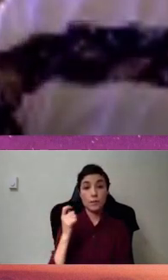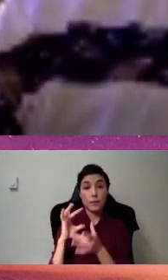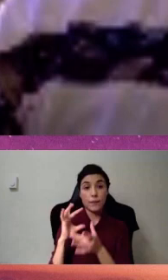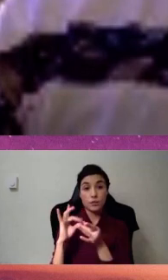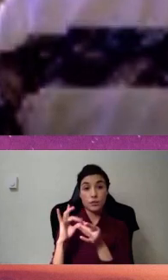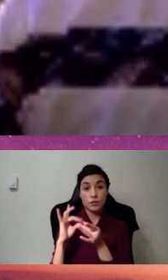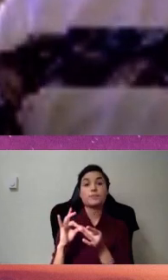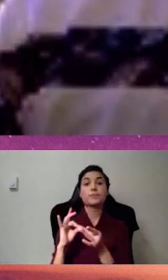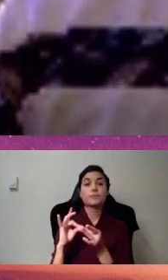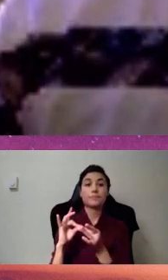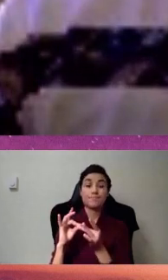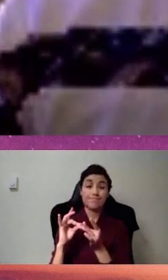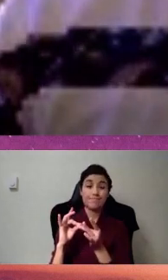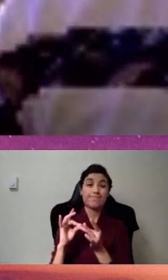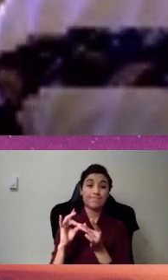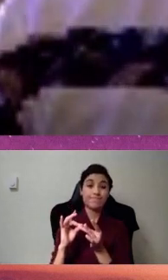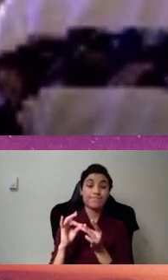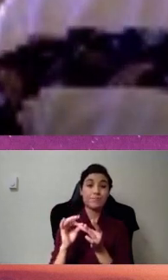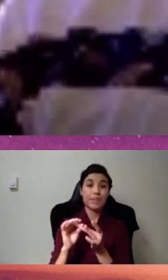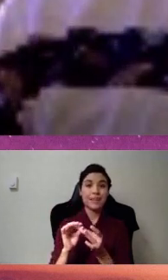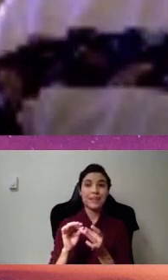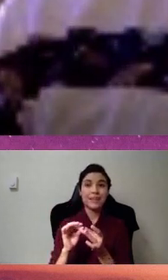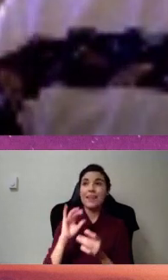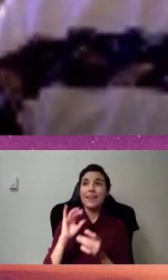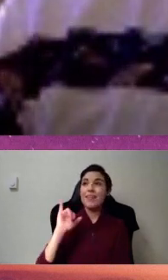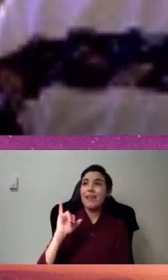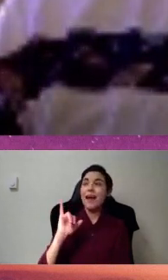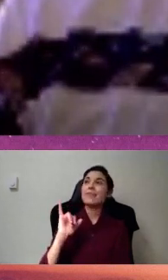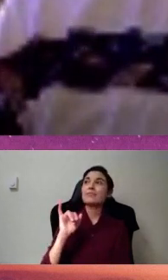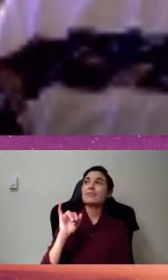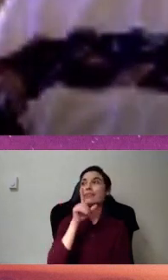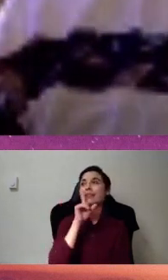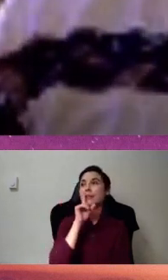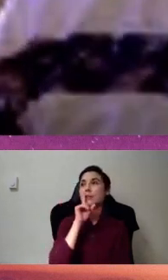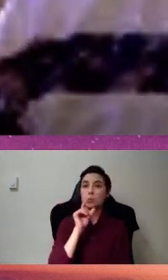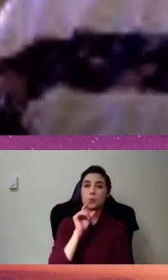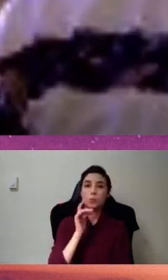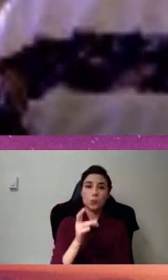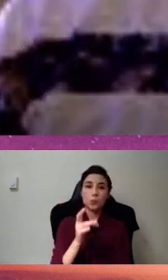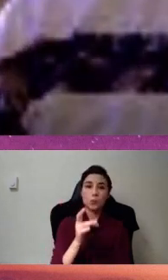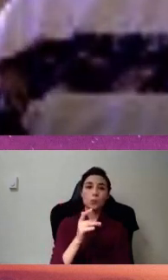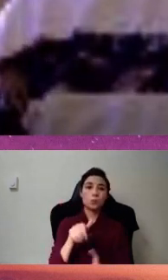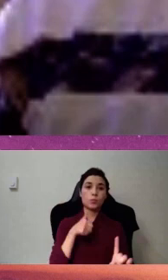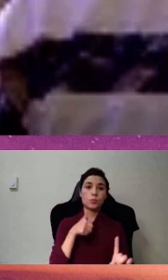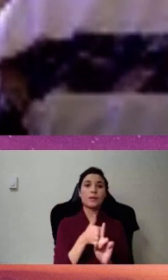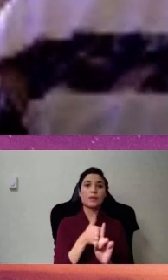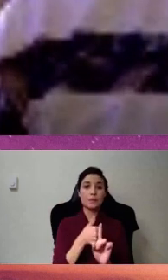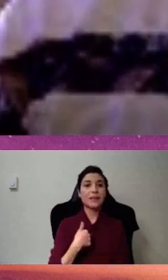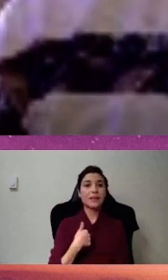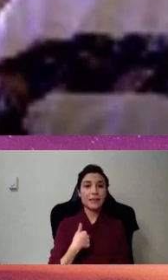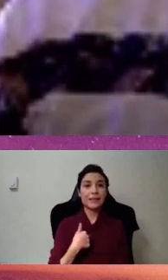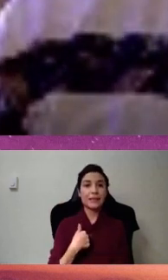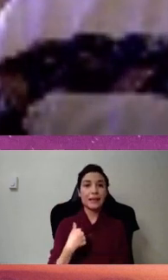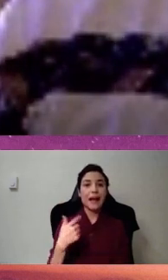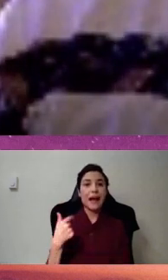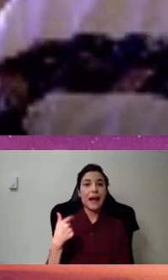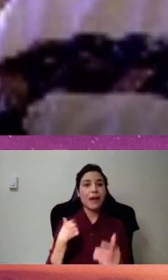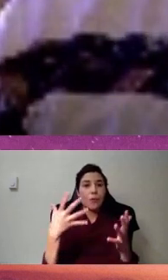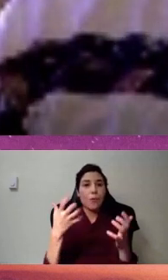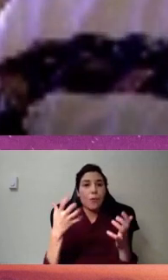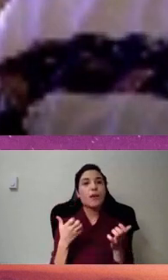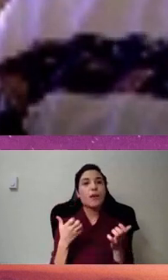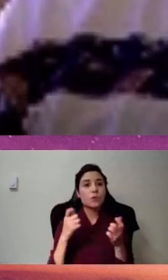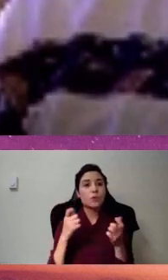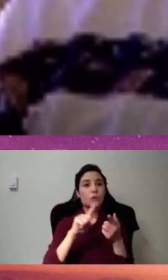it kind of hit me a certain way as well, because I would like to remove the deserve language from the